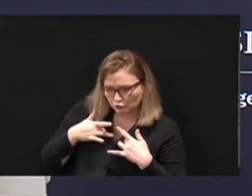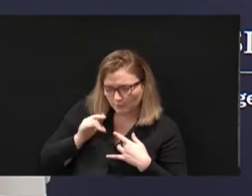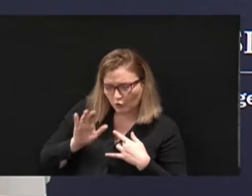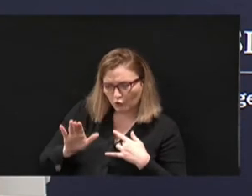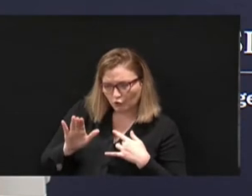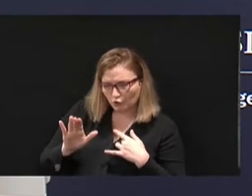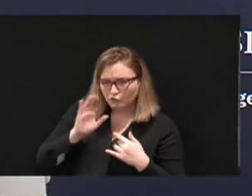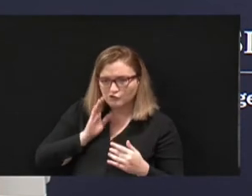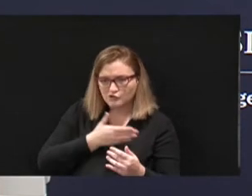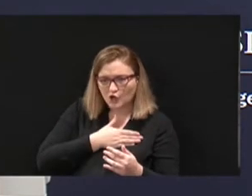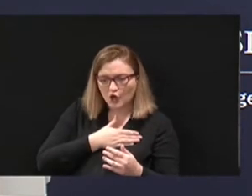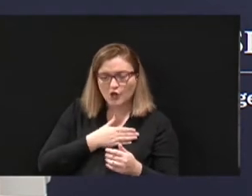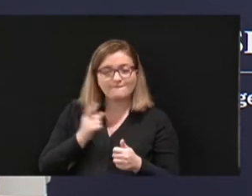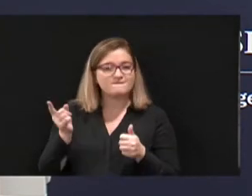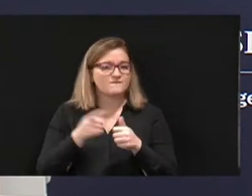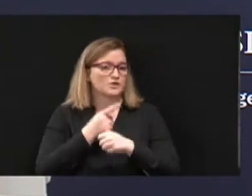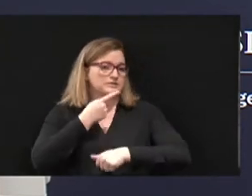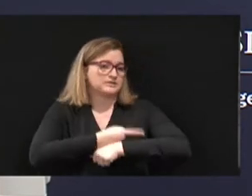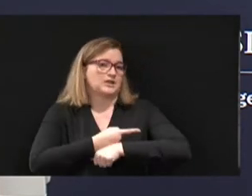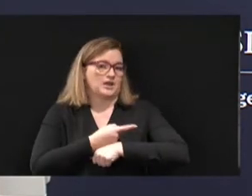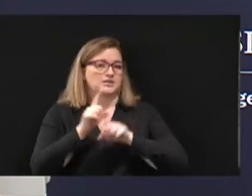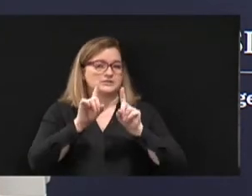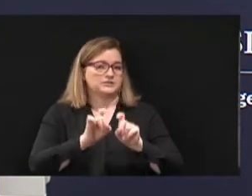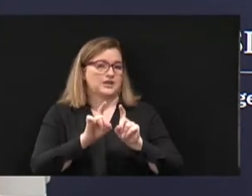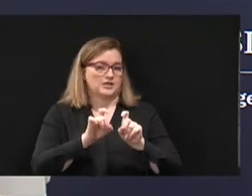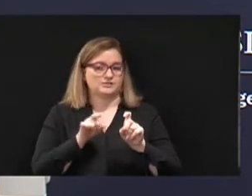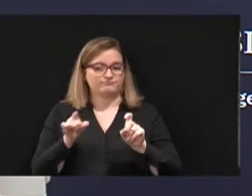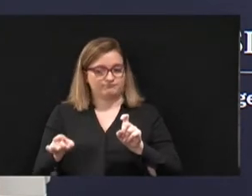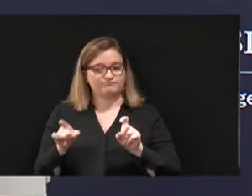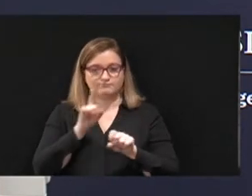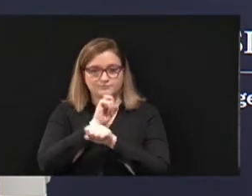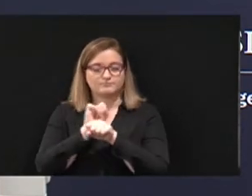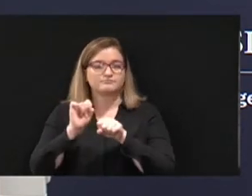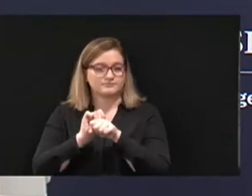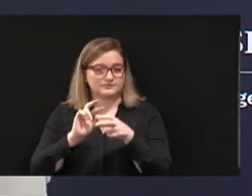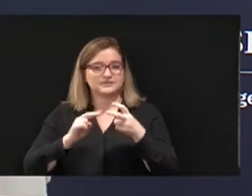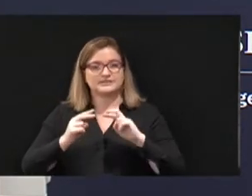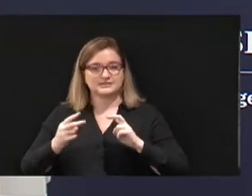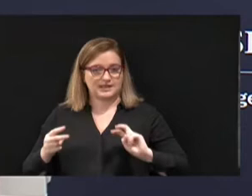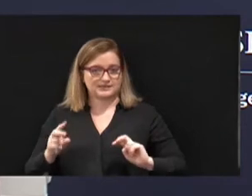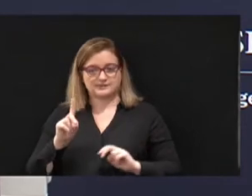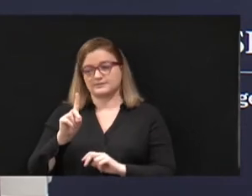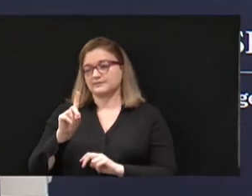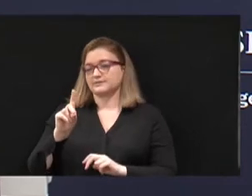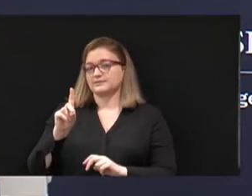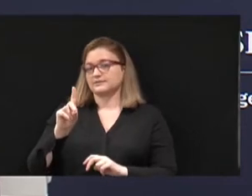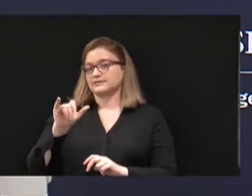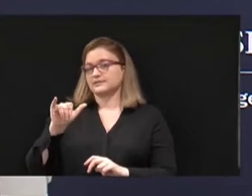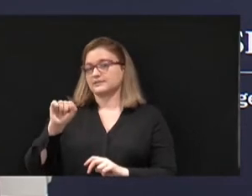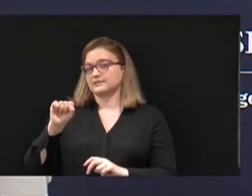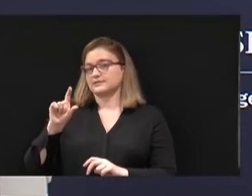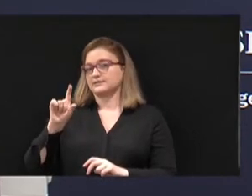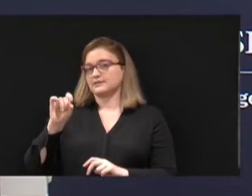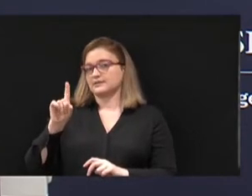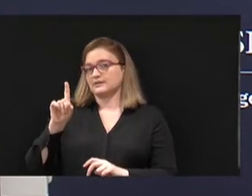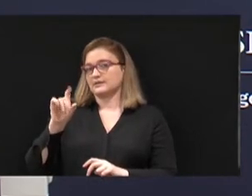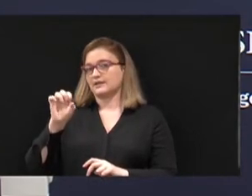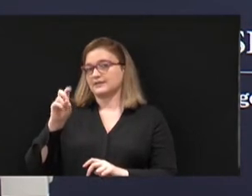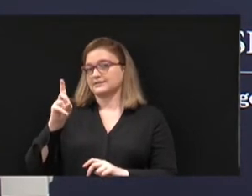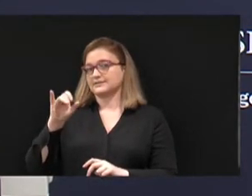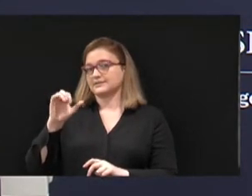day of kindergarten, and yes, she is dyslexic, and so my